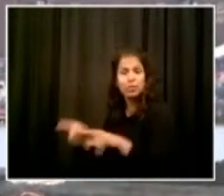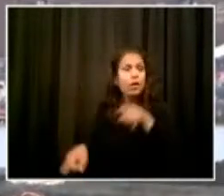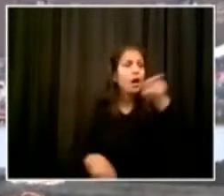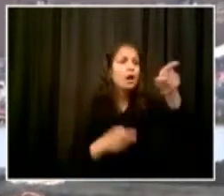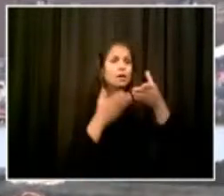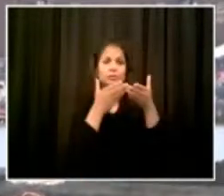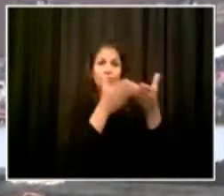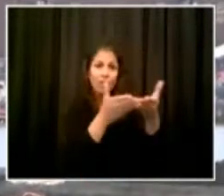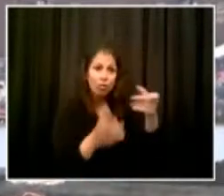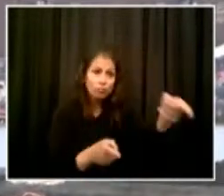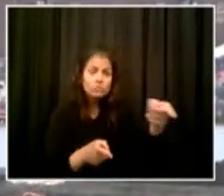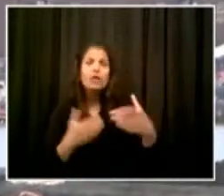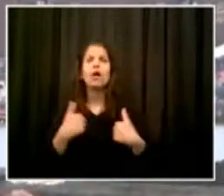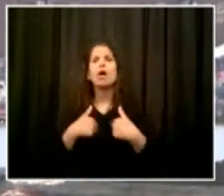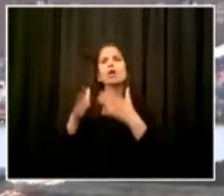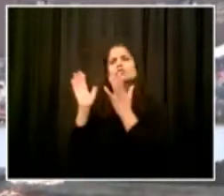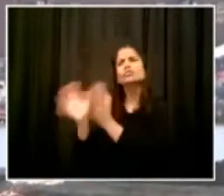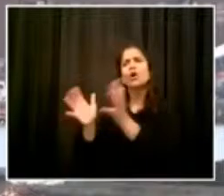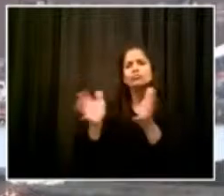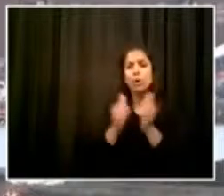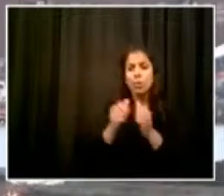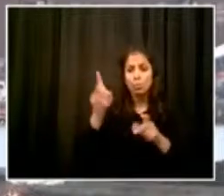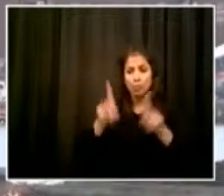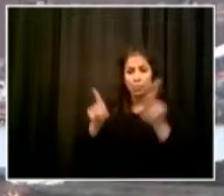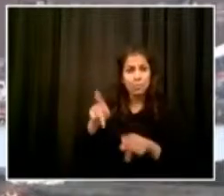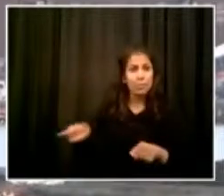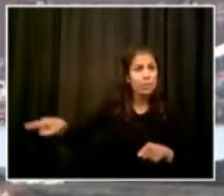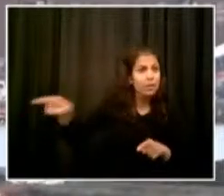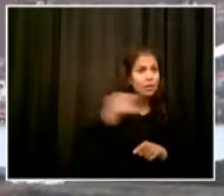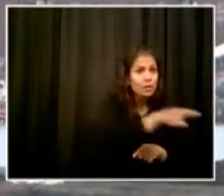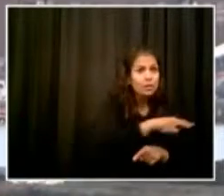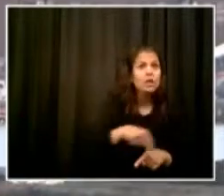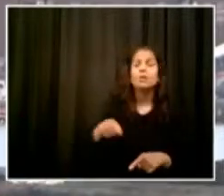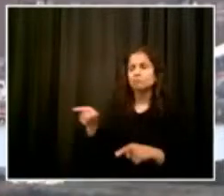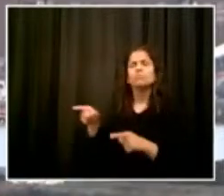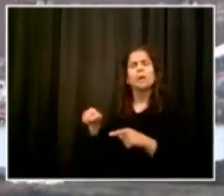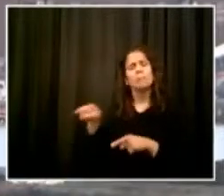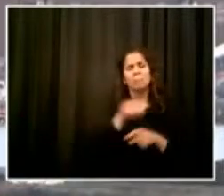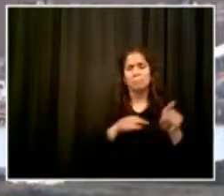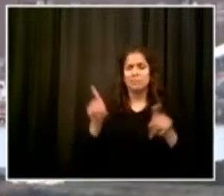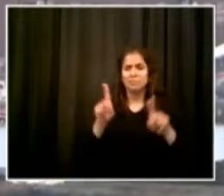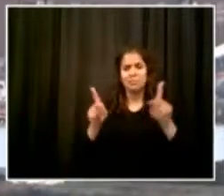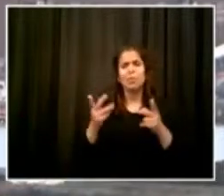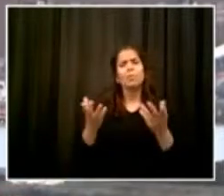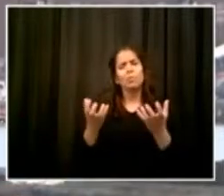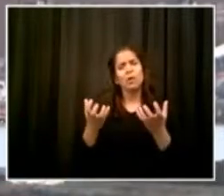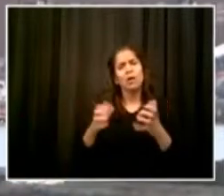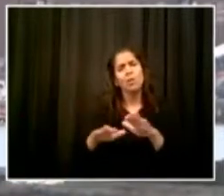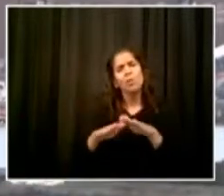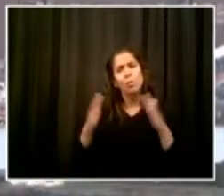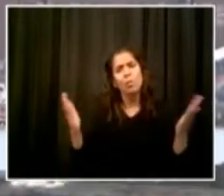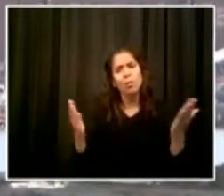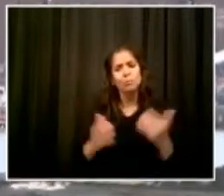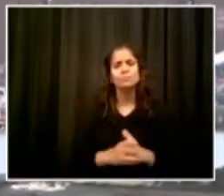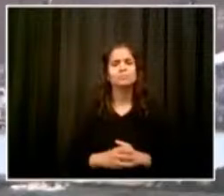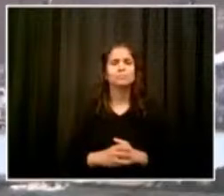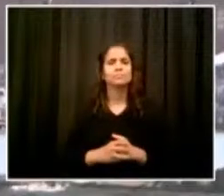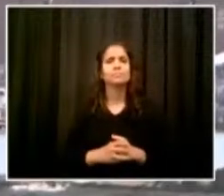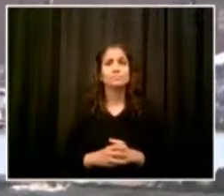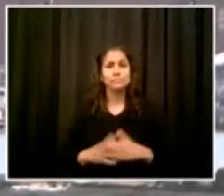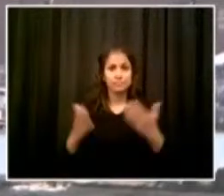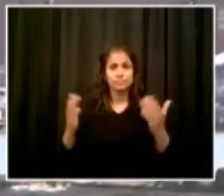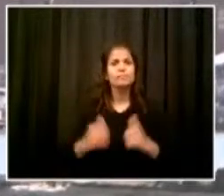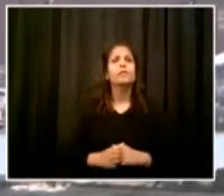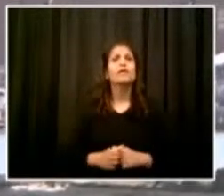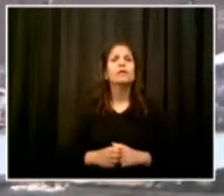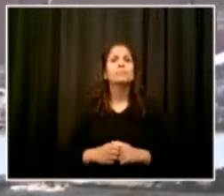that confidence. Yes. Mr. Mayor, I know you said people are going to make their own choices. With regards to the subway, I'm